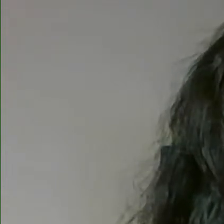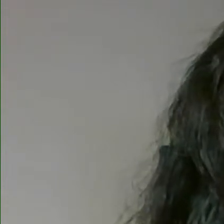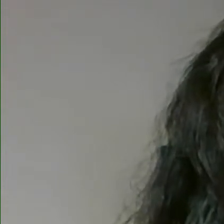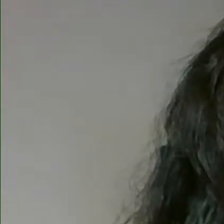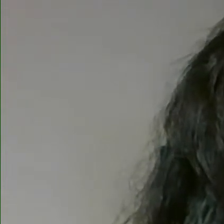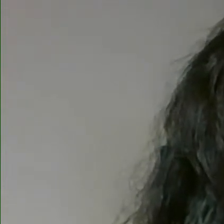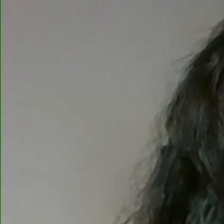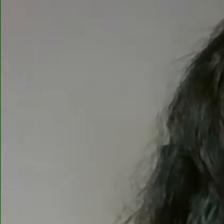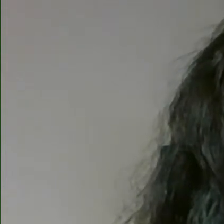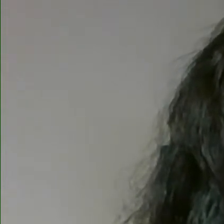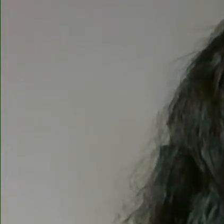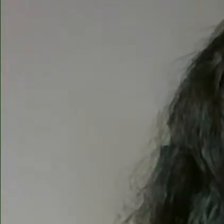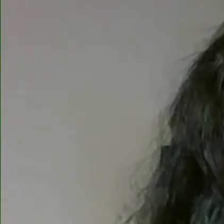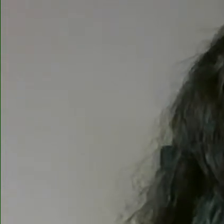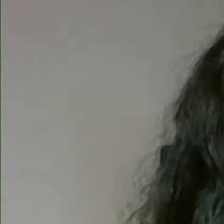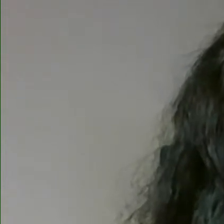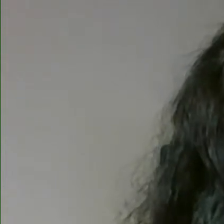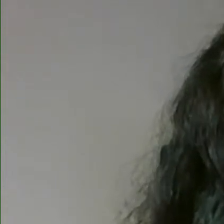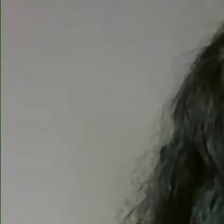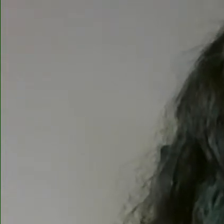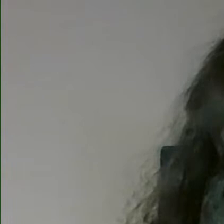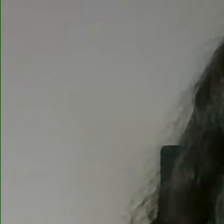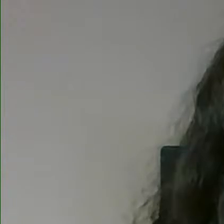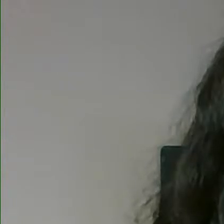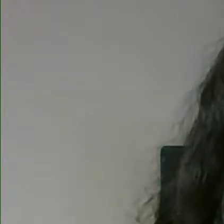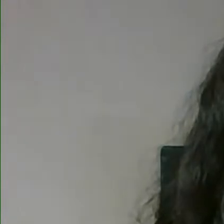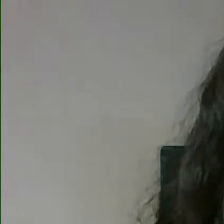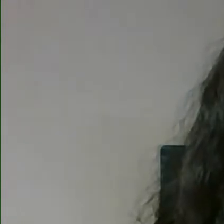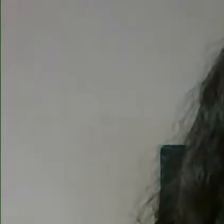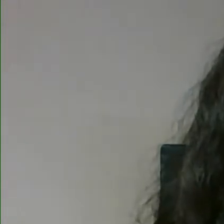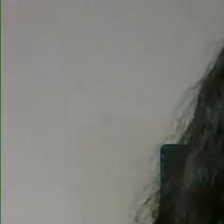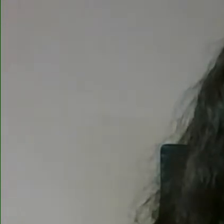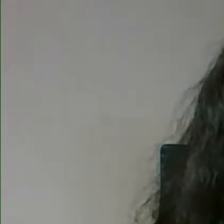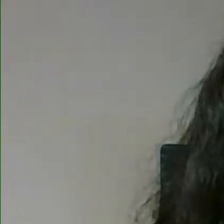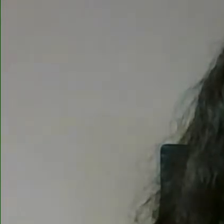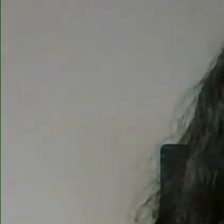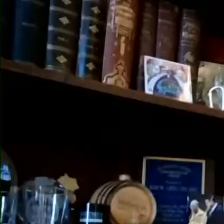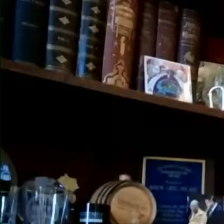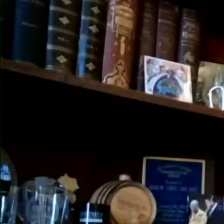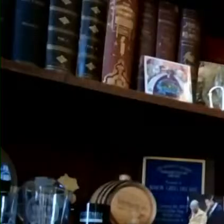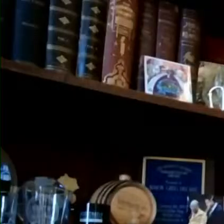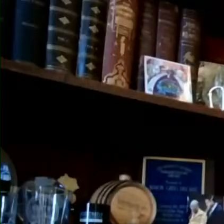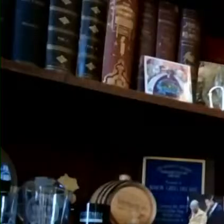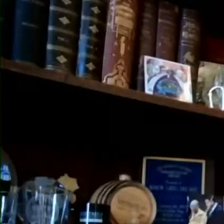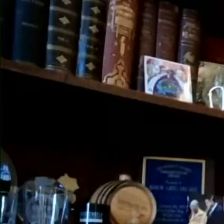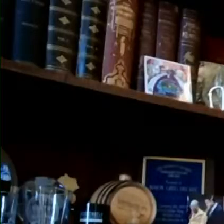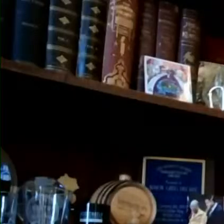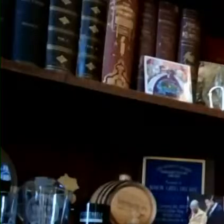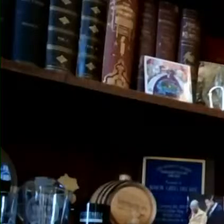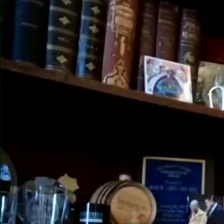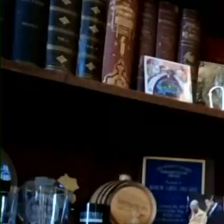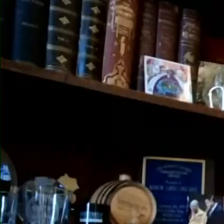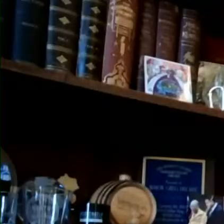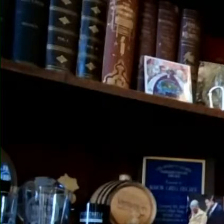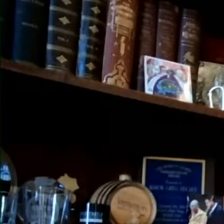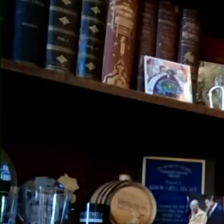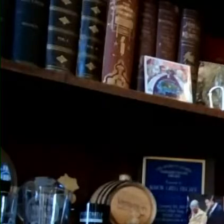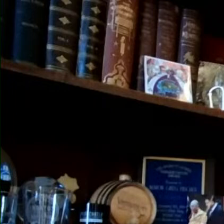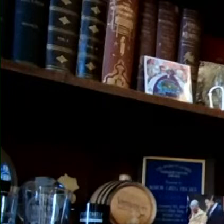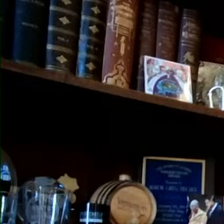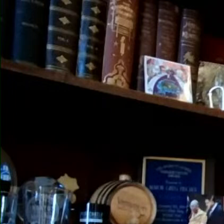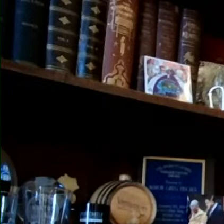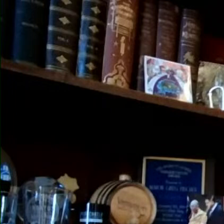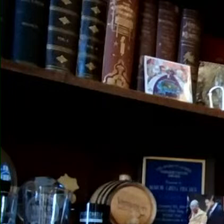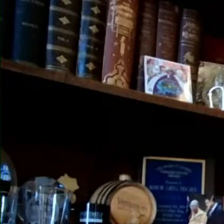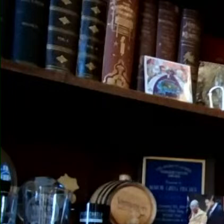this and that there is adequate capacity. And you want to explain why? Just explain why we don't have the data. We're very